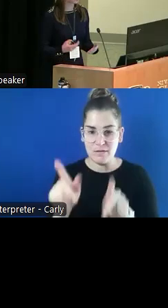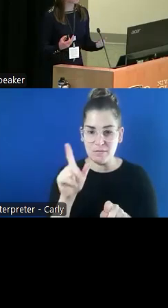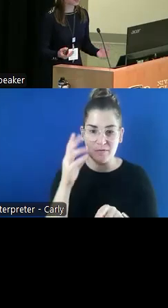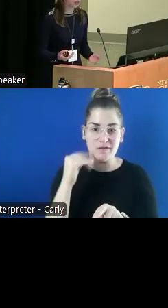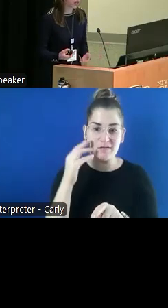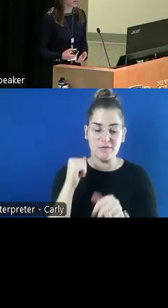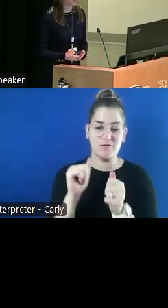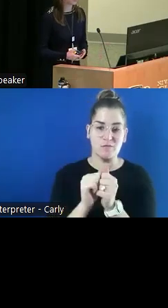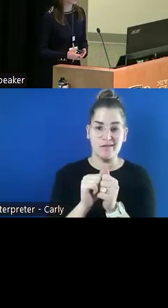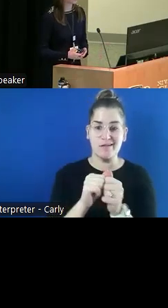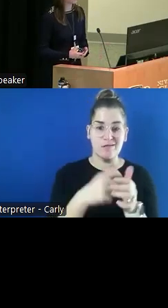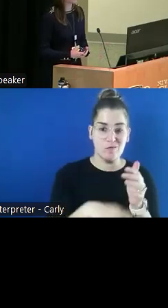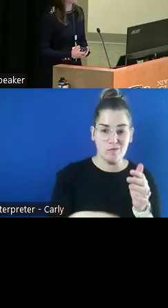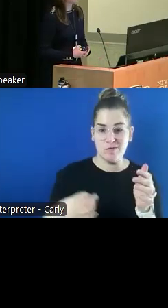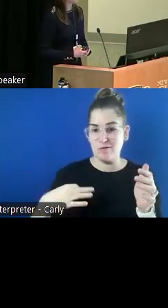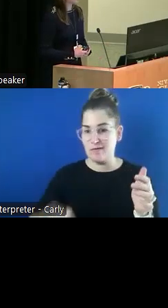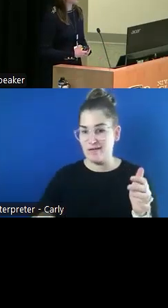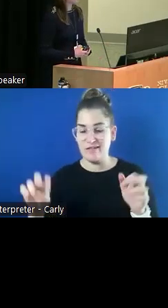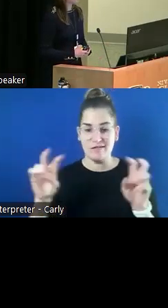with cost-benefit analysis, or